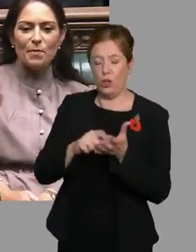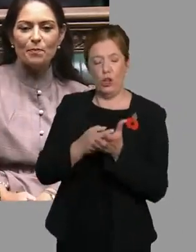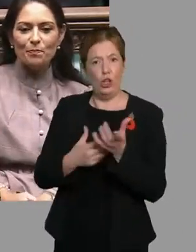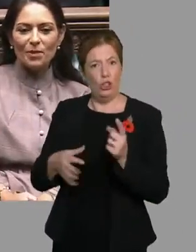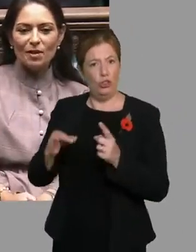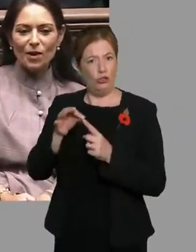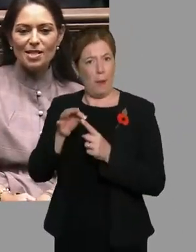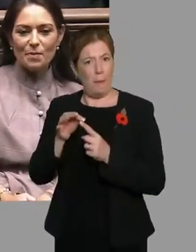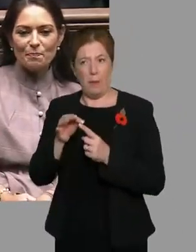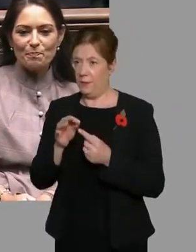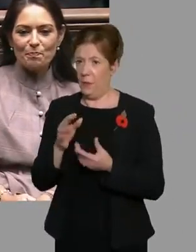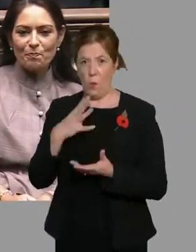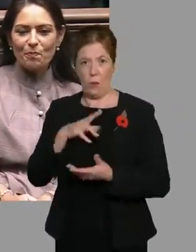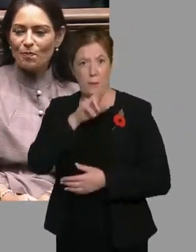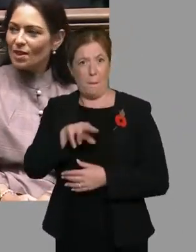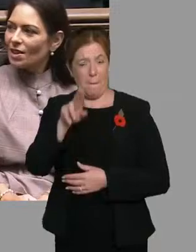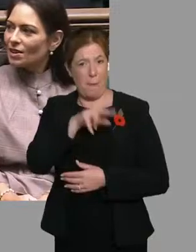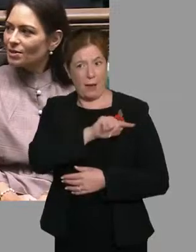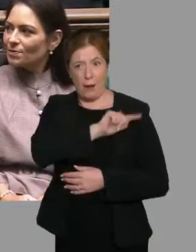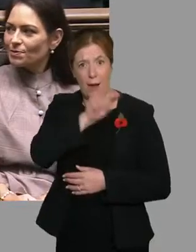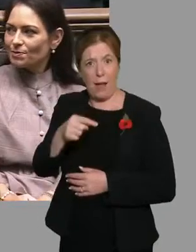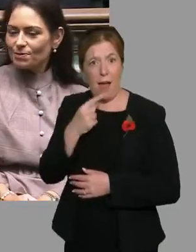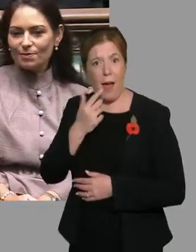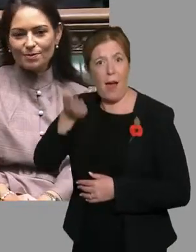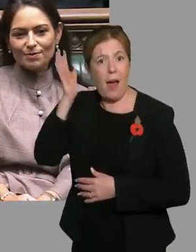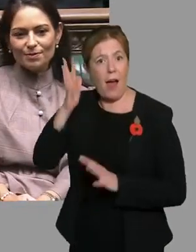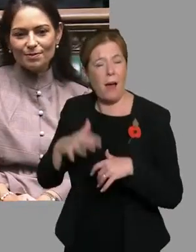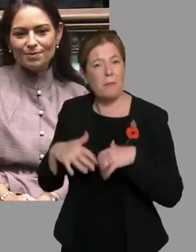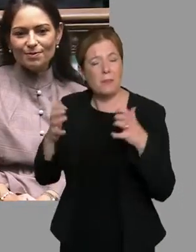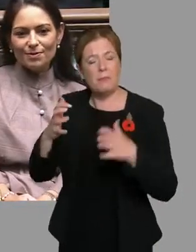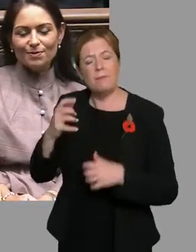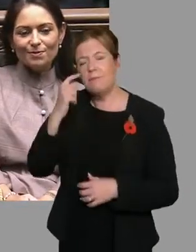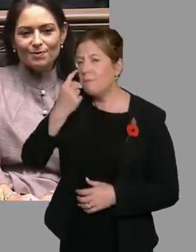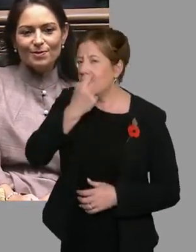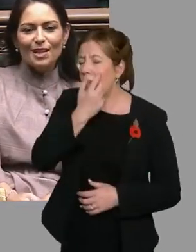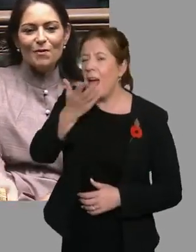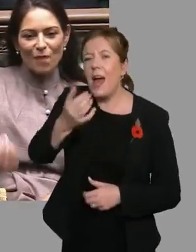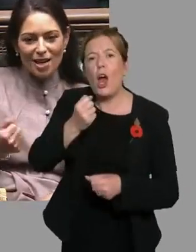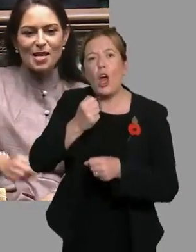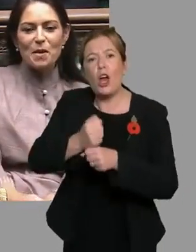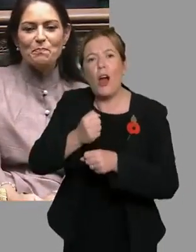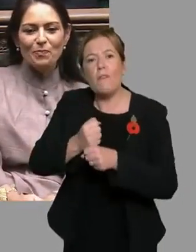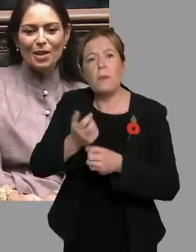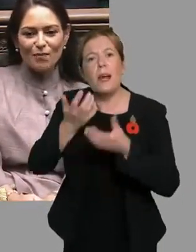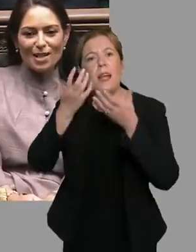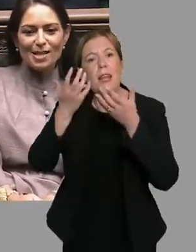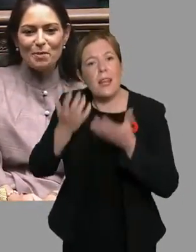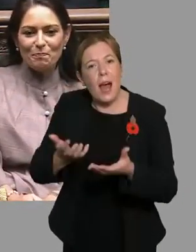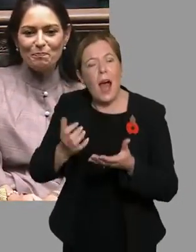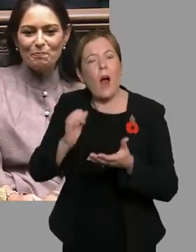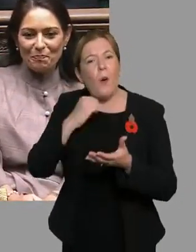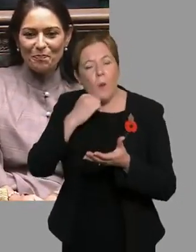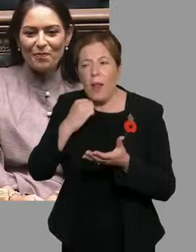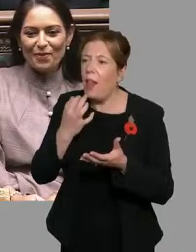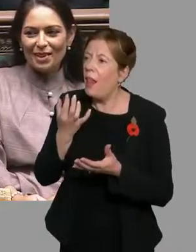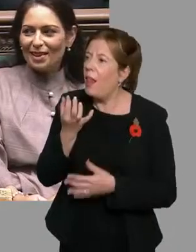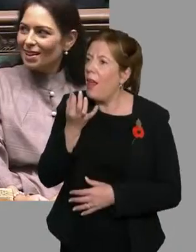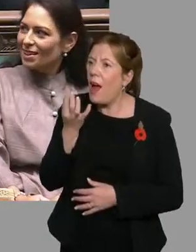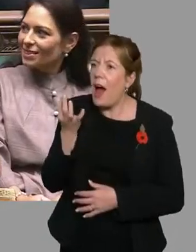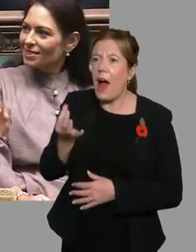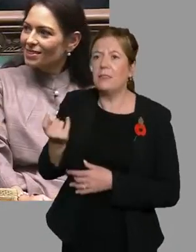he and his government can be more than student politicians by asking the Speaker to extend?